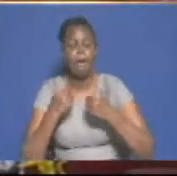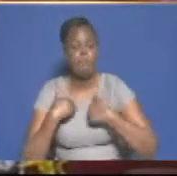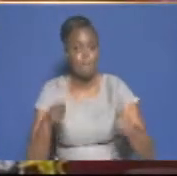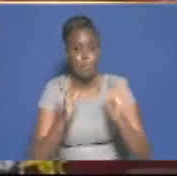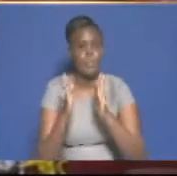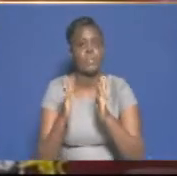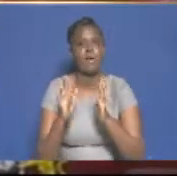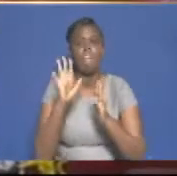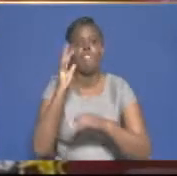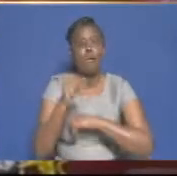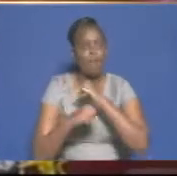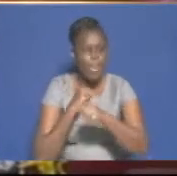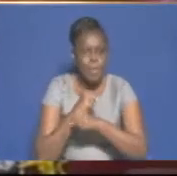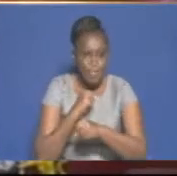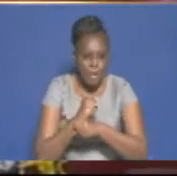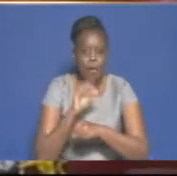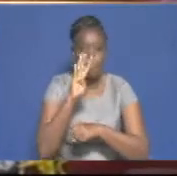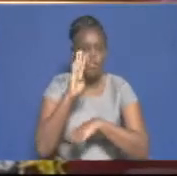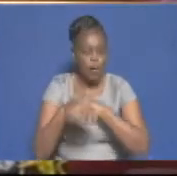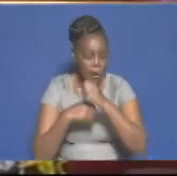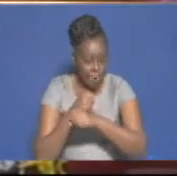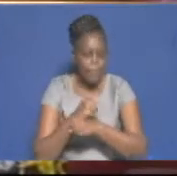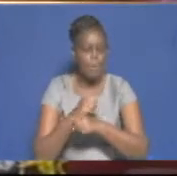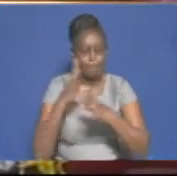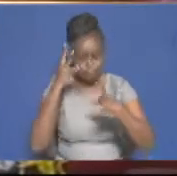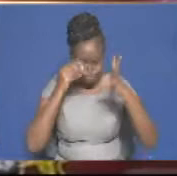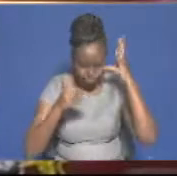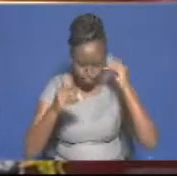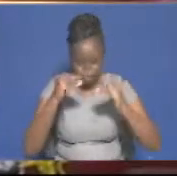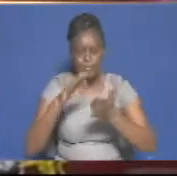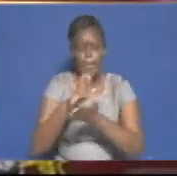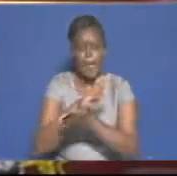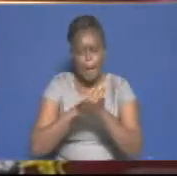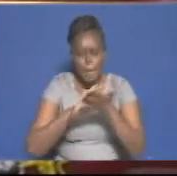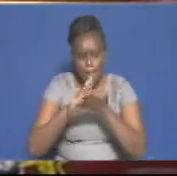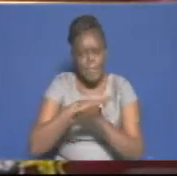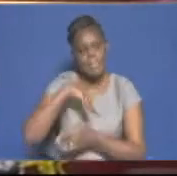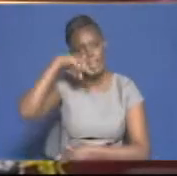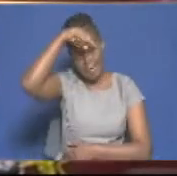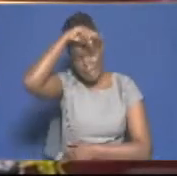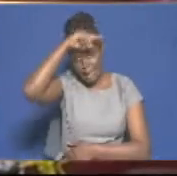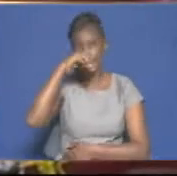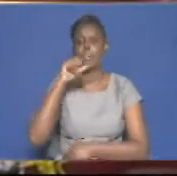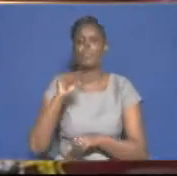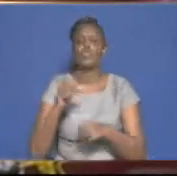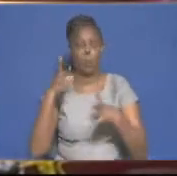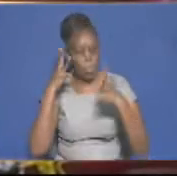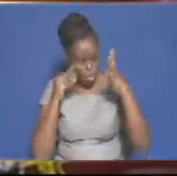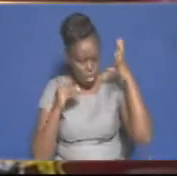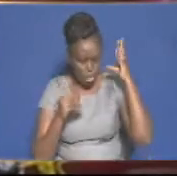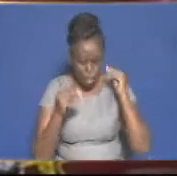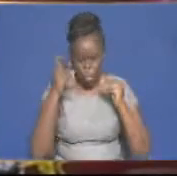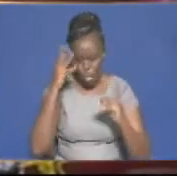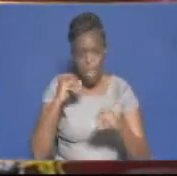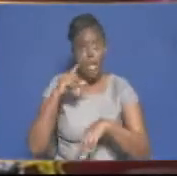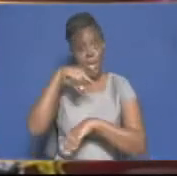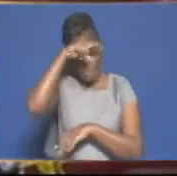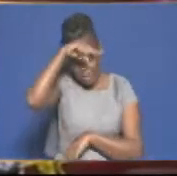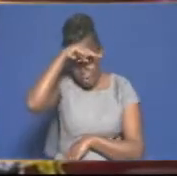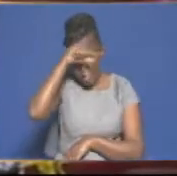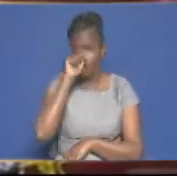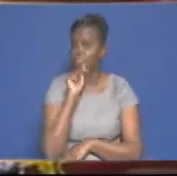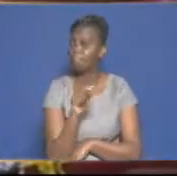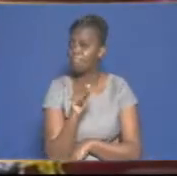is the 4 years you can take a degree, basic degree, bachelor's program. And the degree, in fact, the